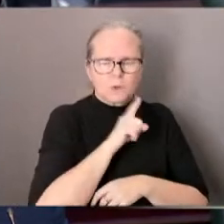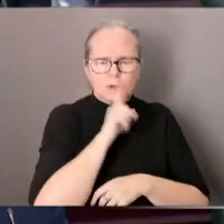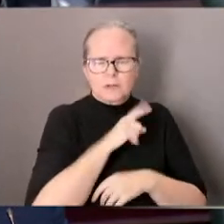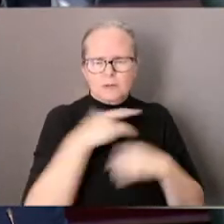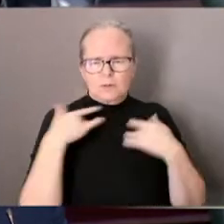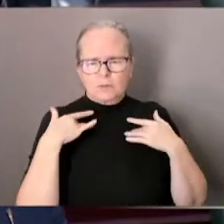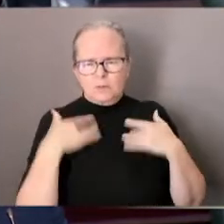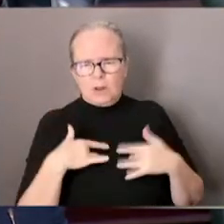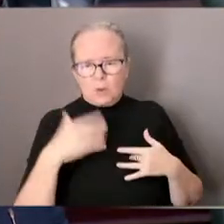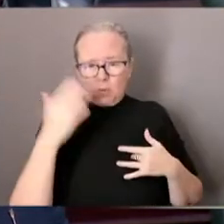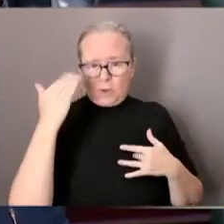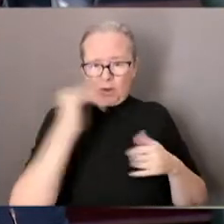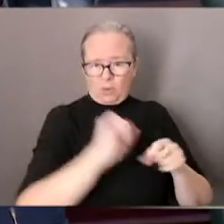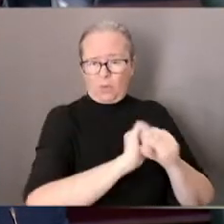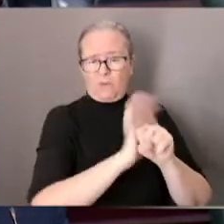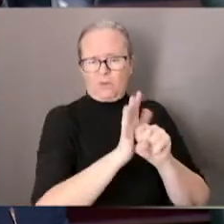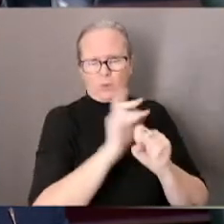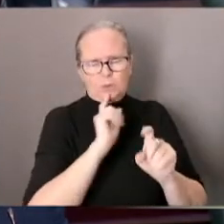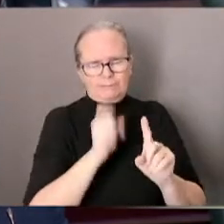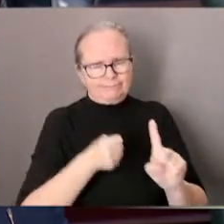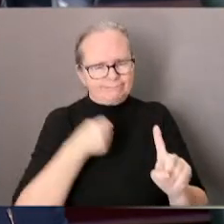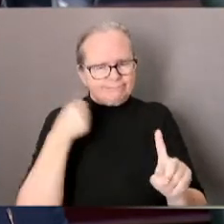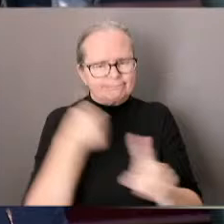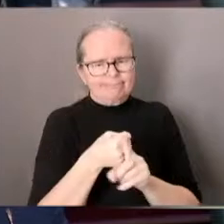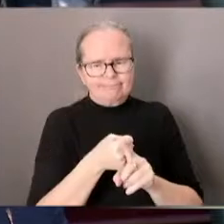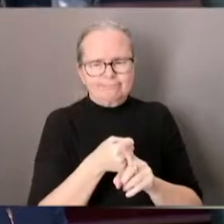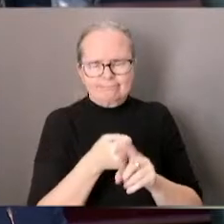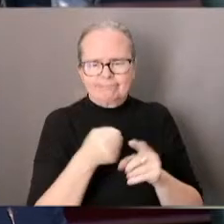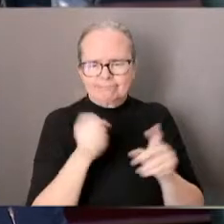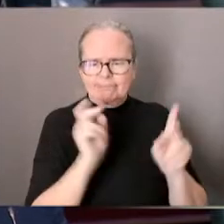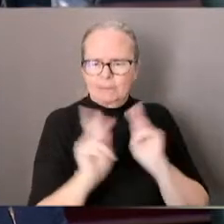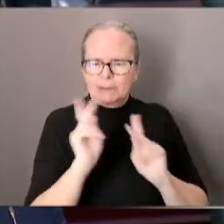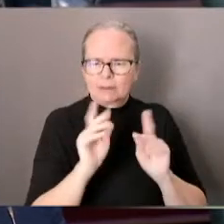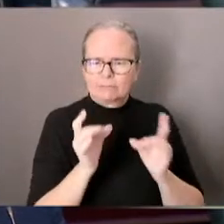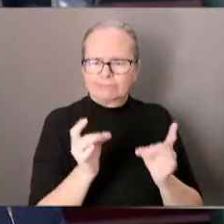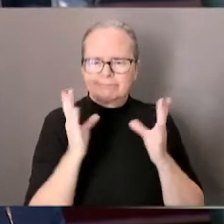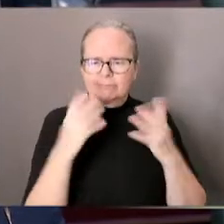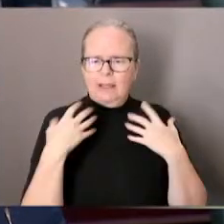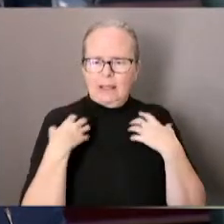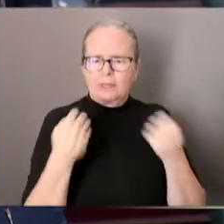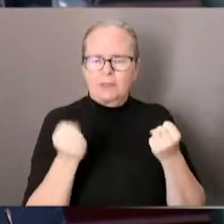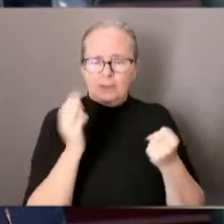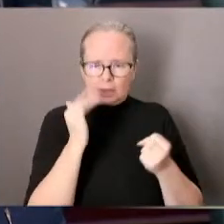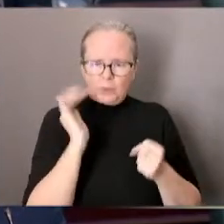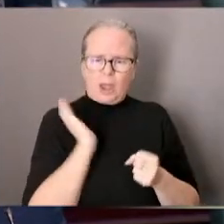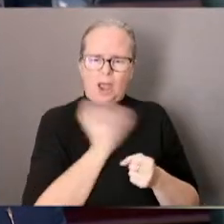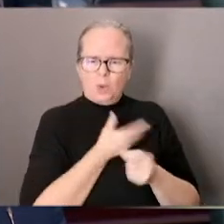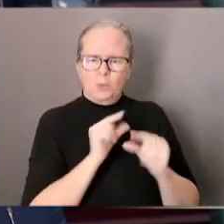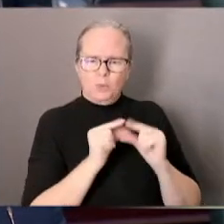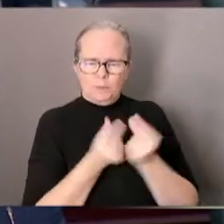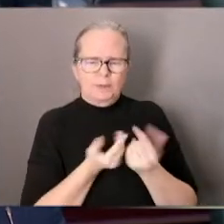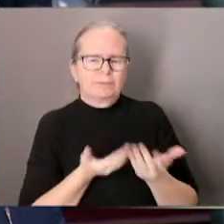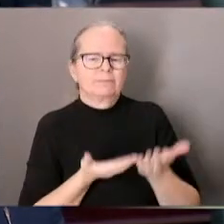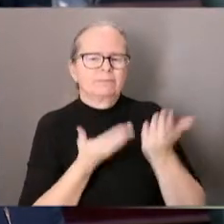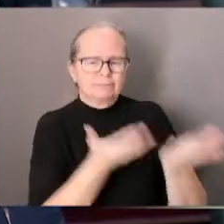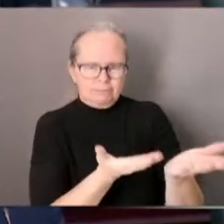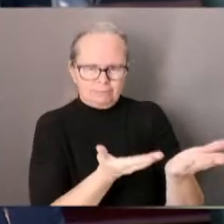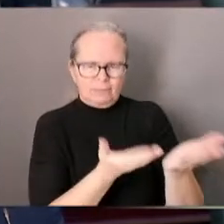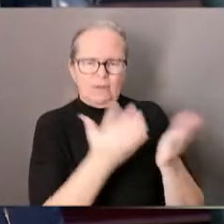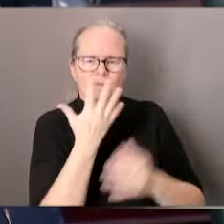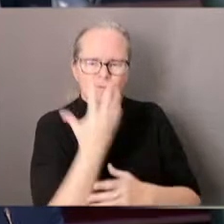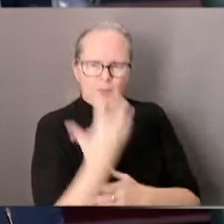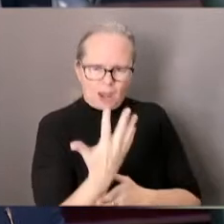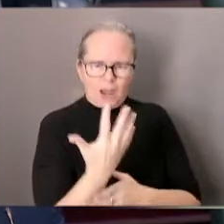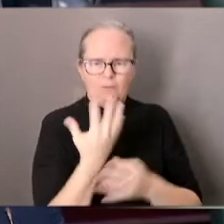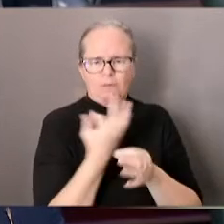which is why our caucuses proposed giving albertans five free counseling sessions to ensure that they are able to better care for their mental